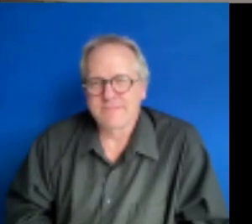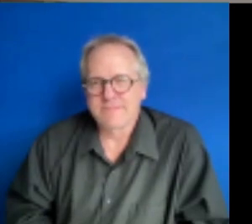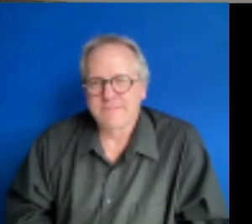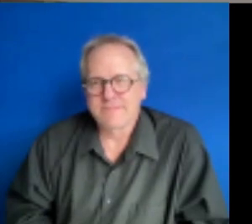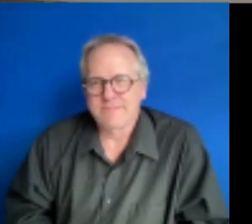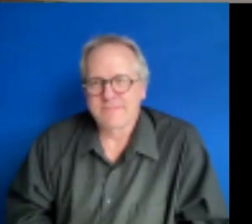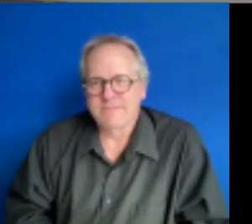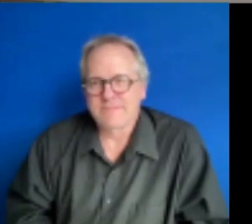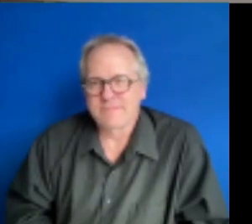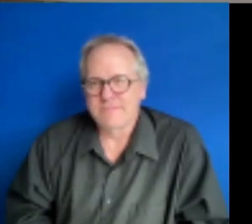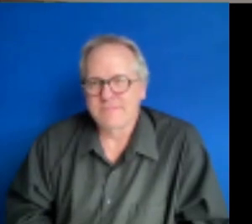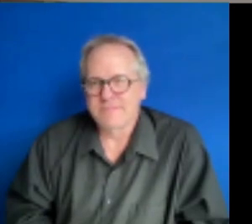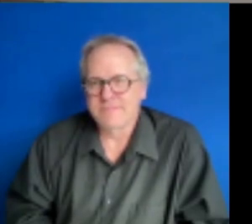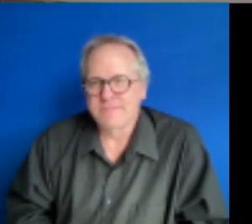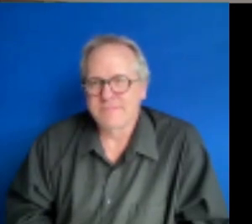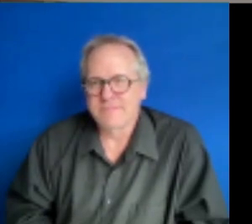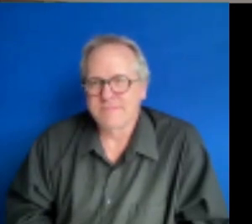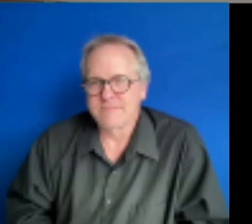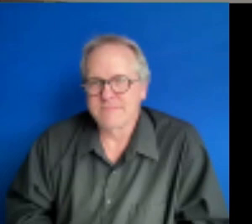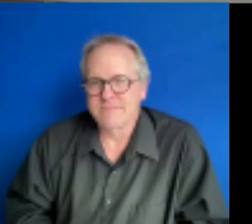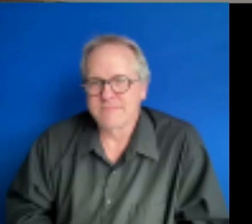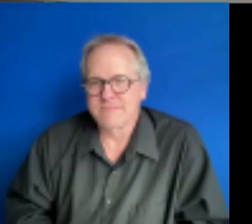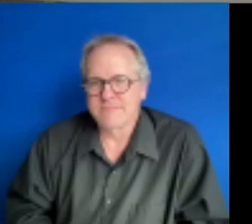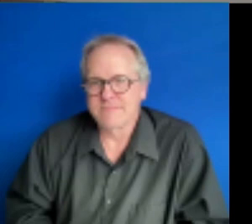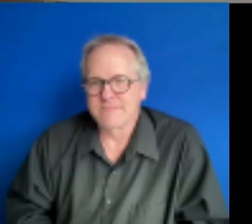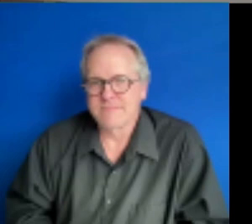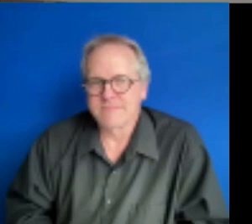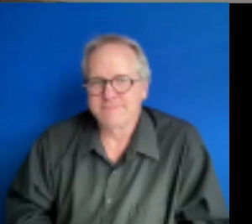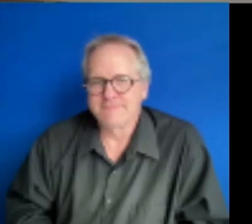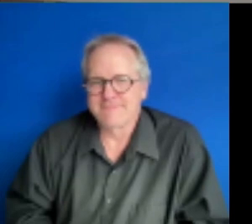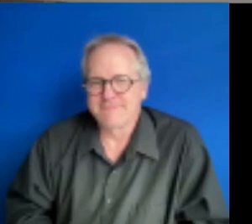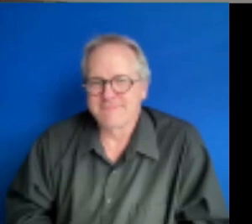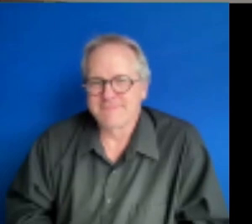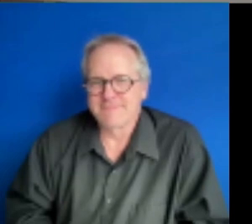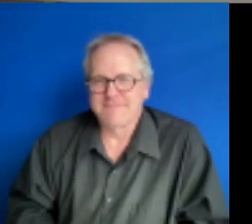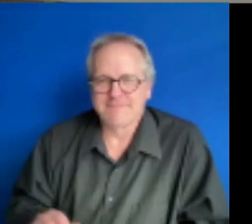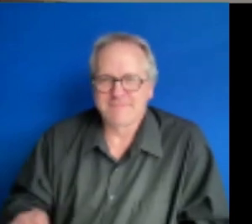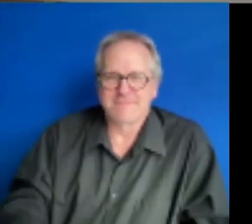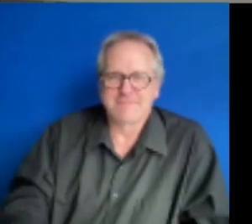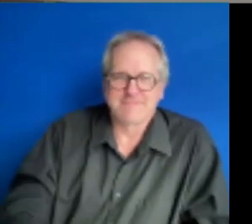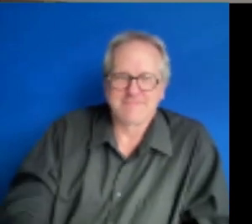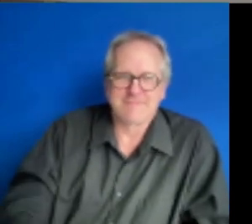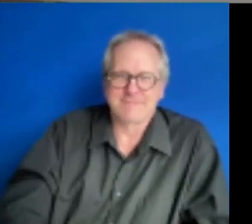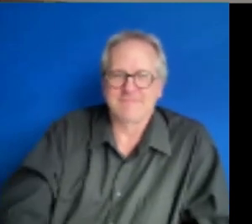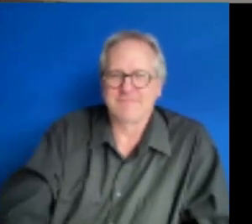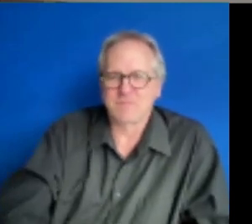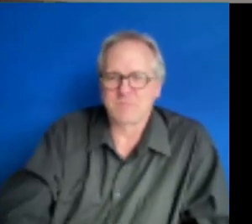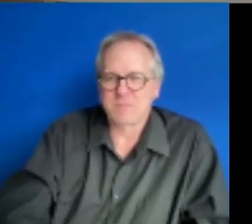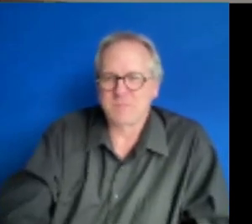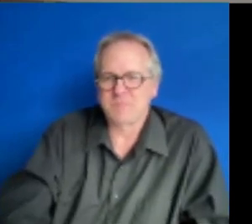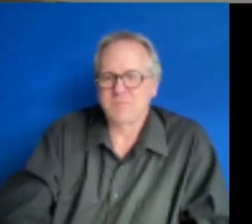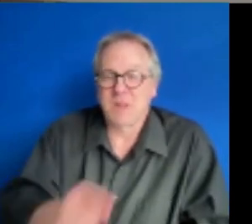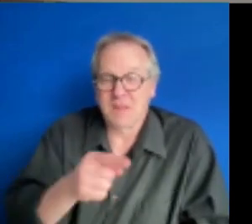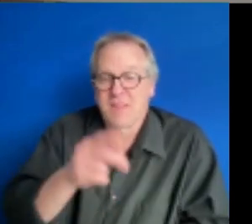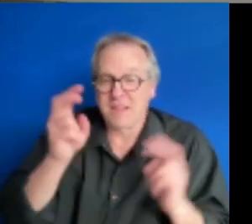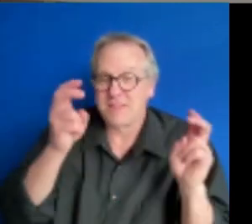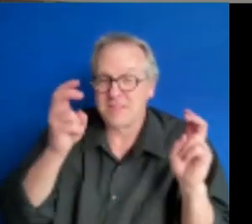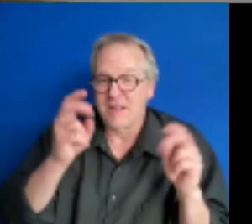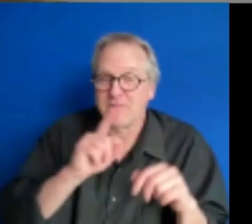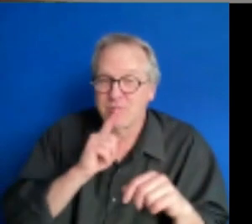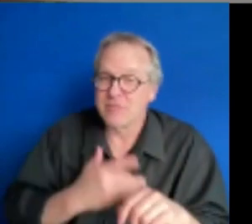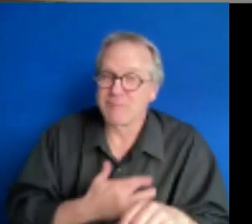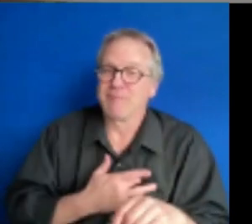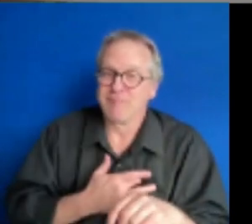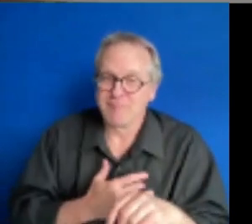Now you're on a topic that is near and dear to my life. You're on a topic that is near and dear to